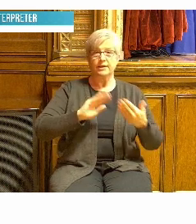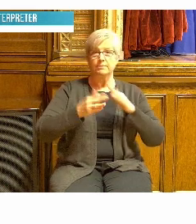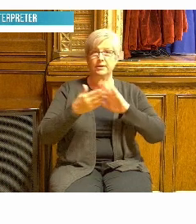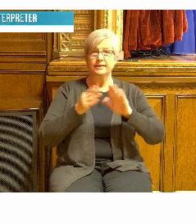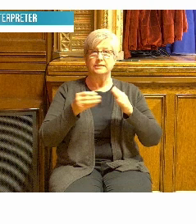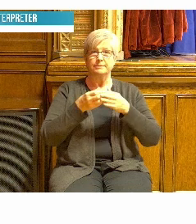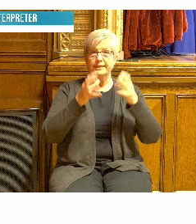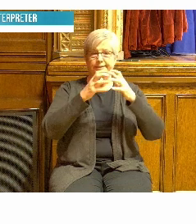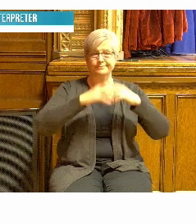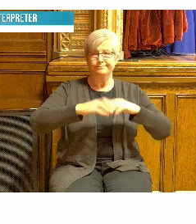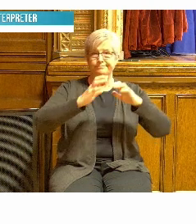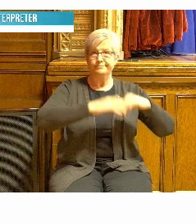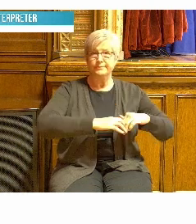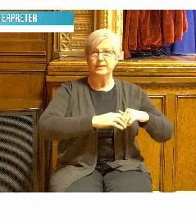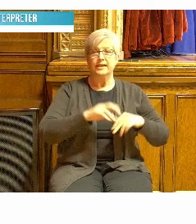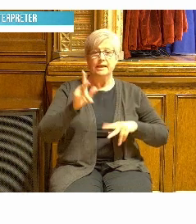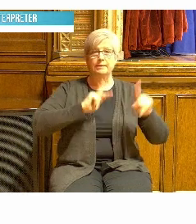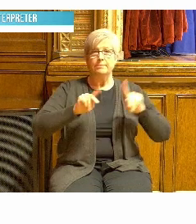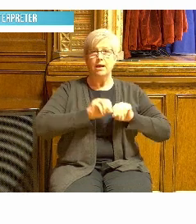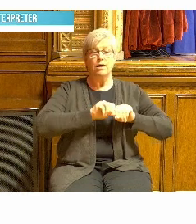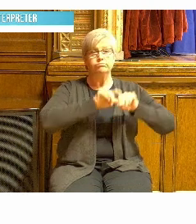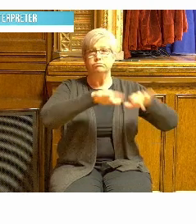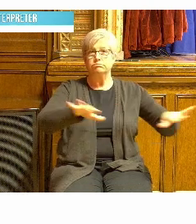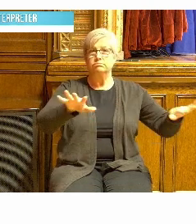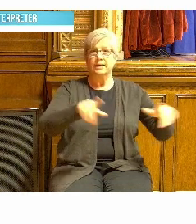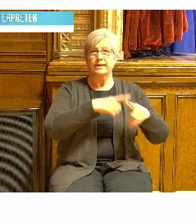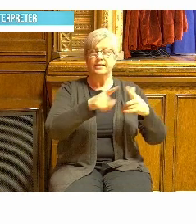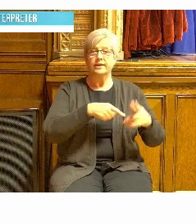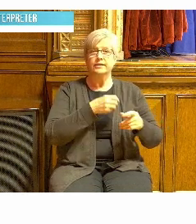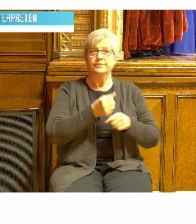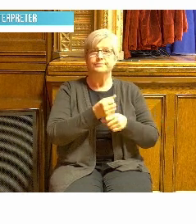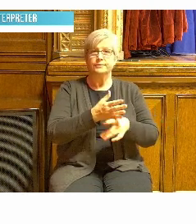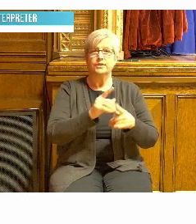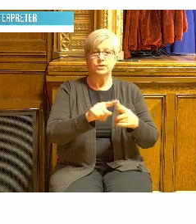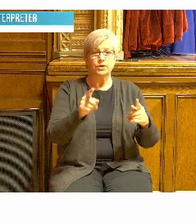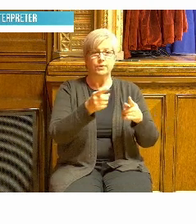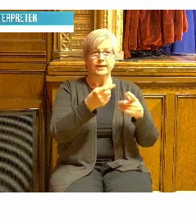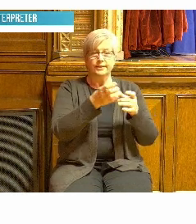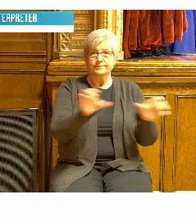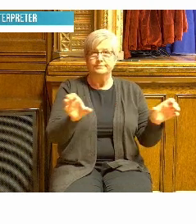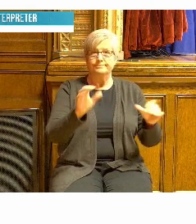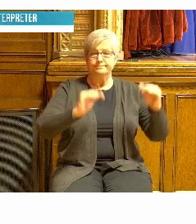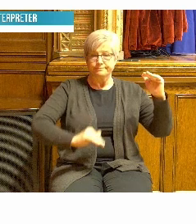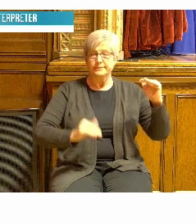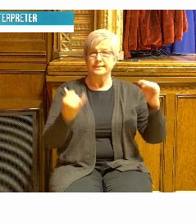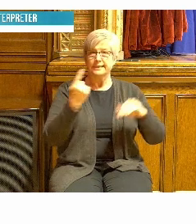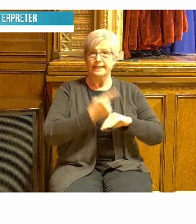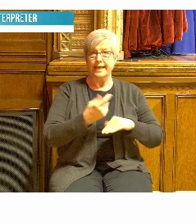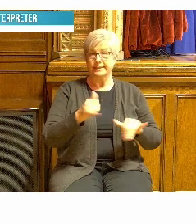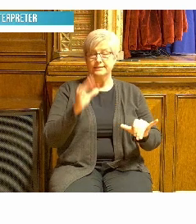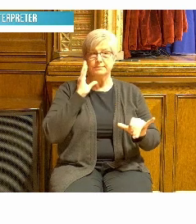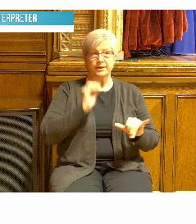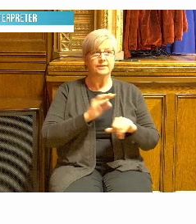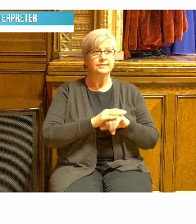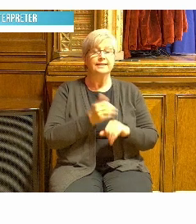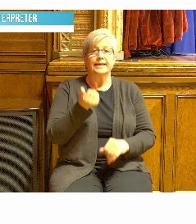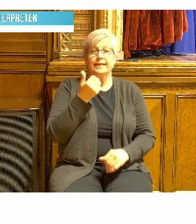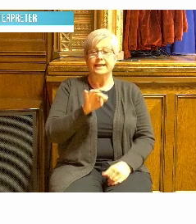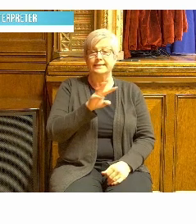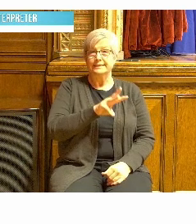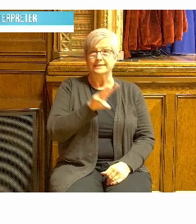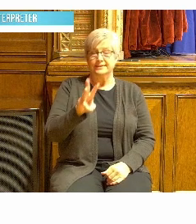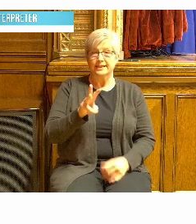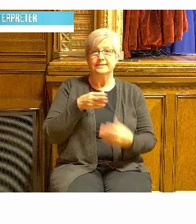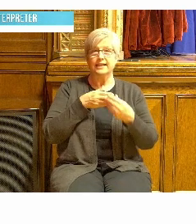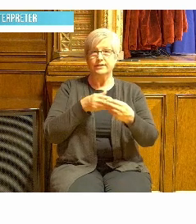being dismantled. Their residents dispersed and contributed to the inequality and segregation that we see today. In 1966,